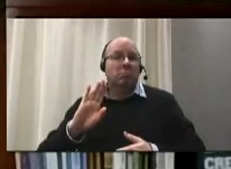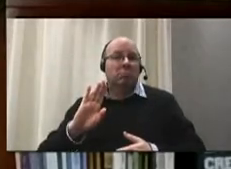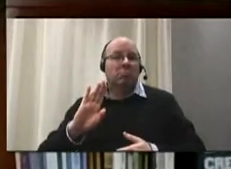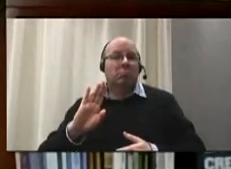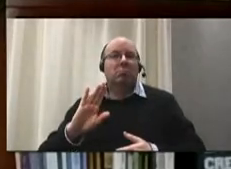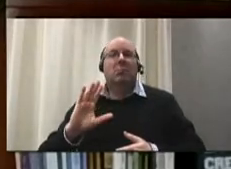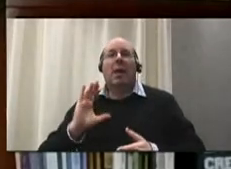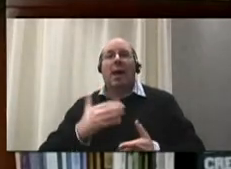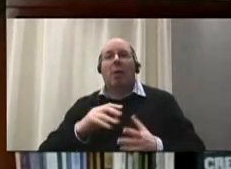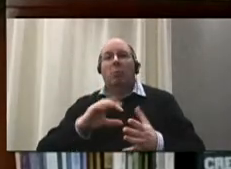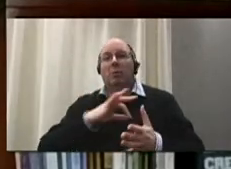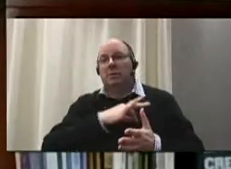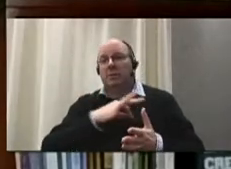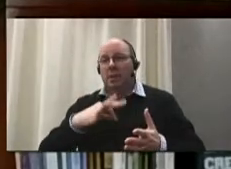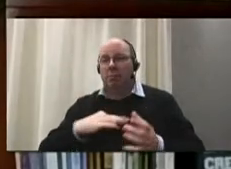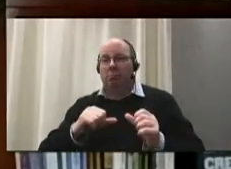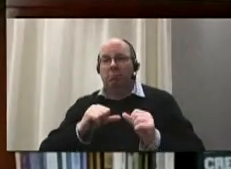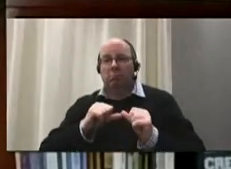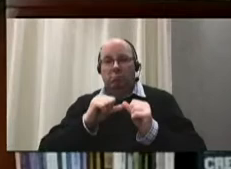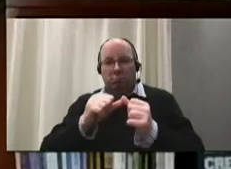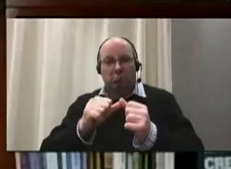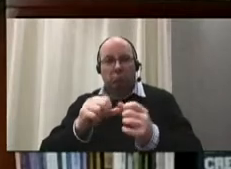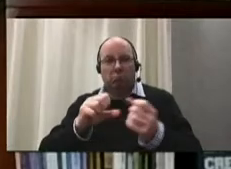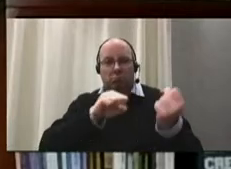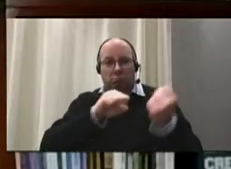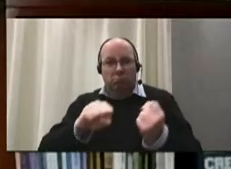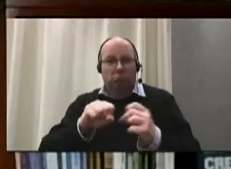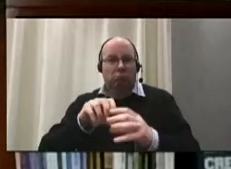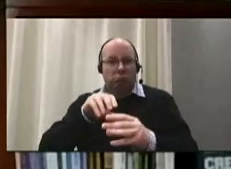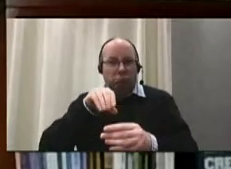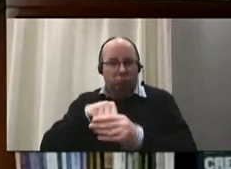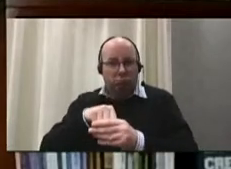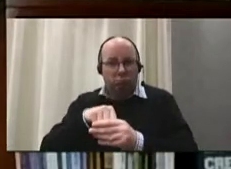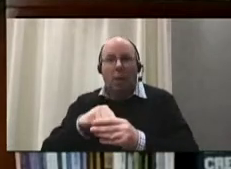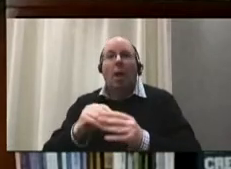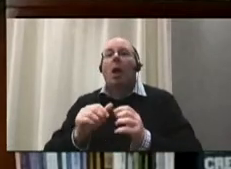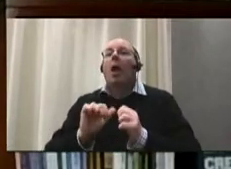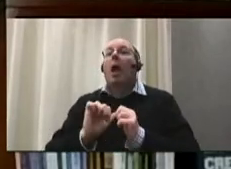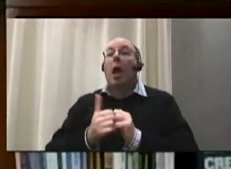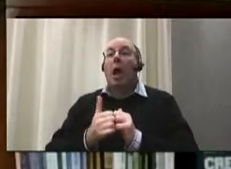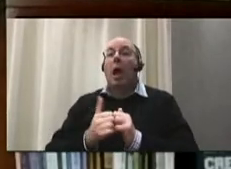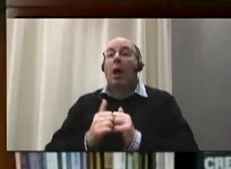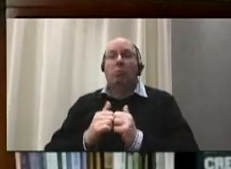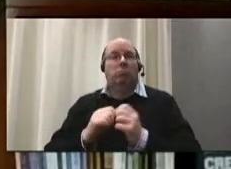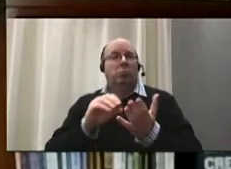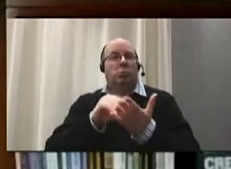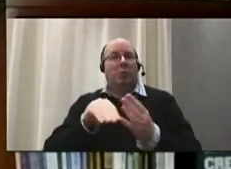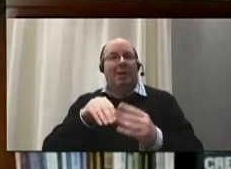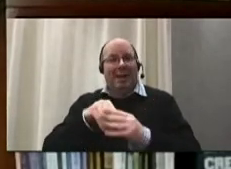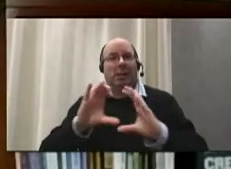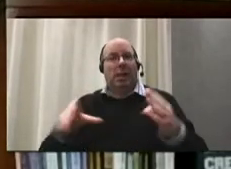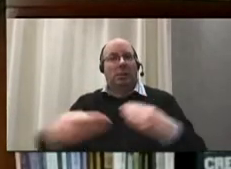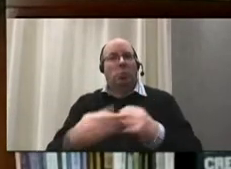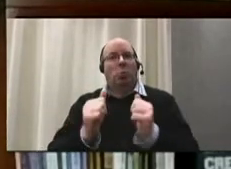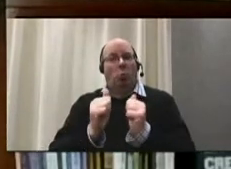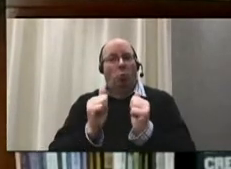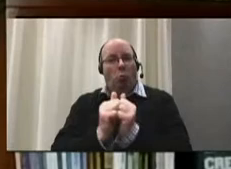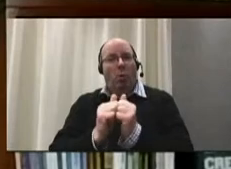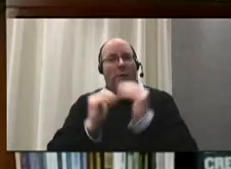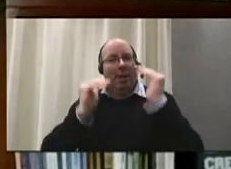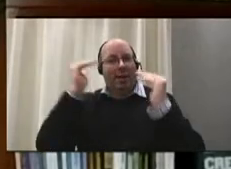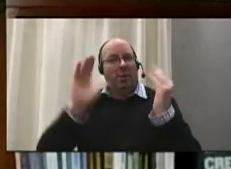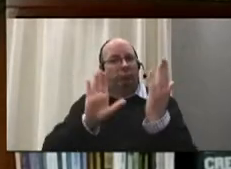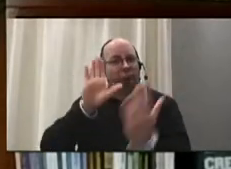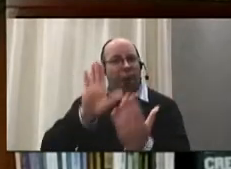students need to be in the room with an adult to best learn the content that we are teaching them to build the relationships that I'm speaking